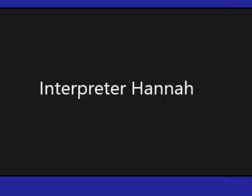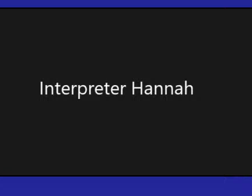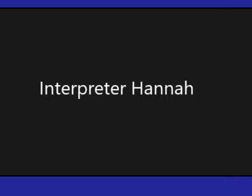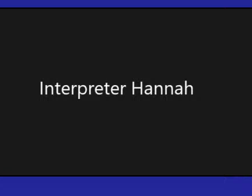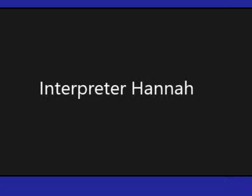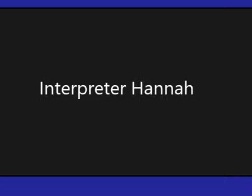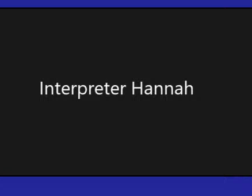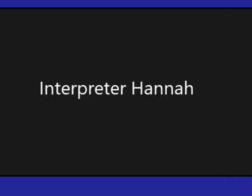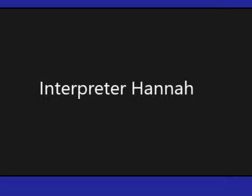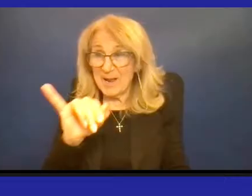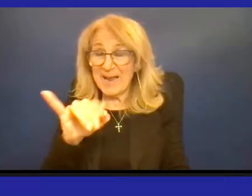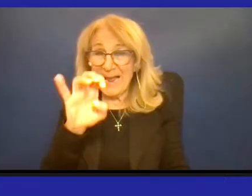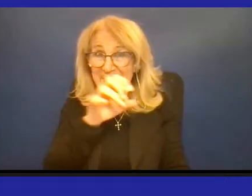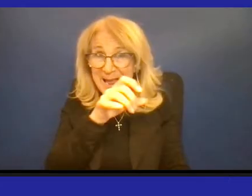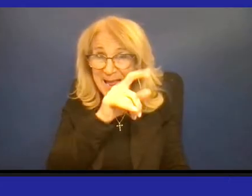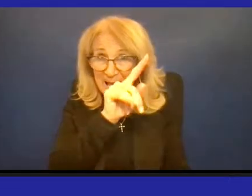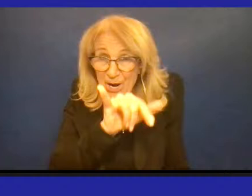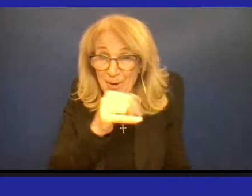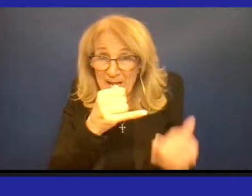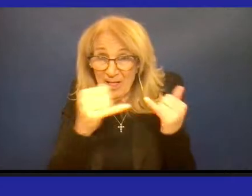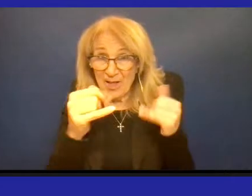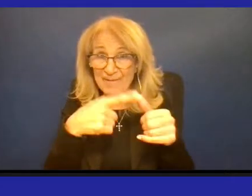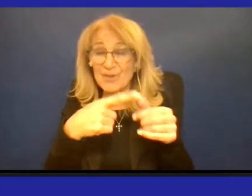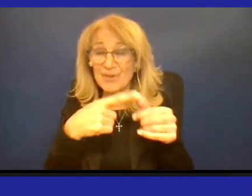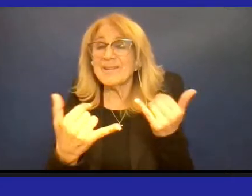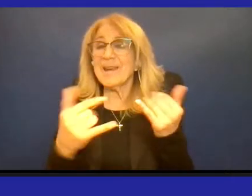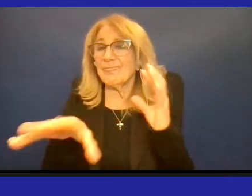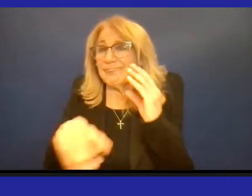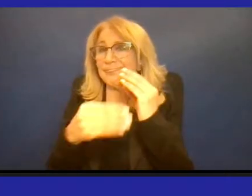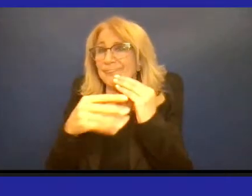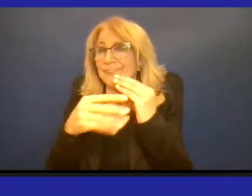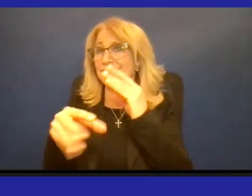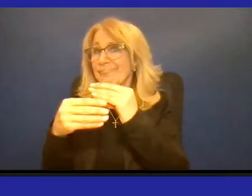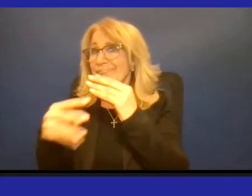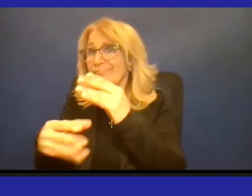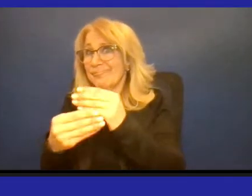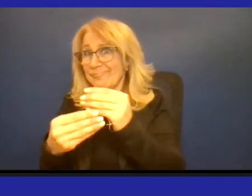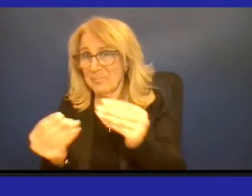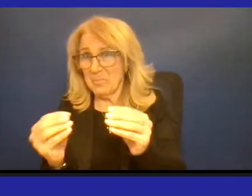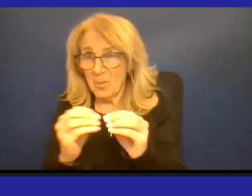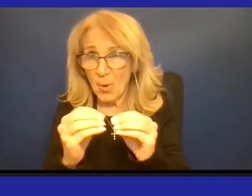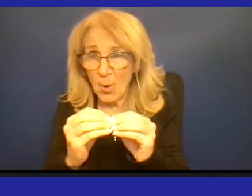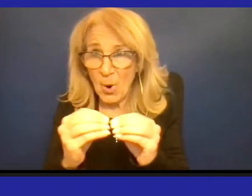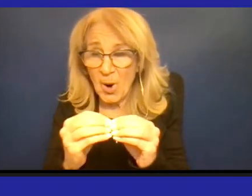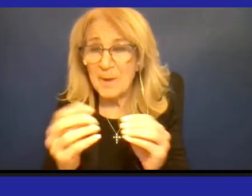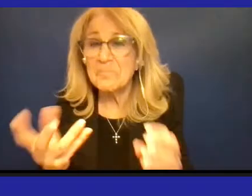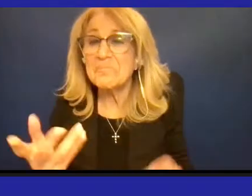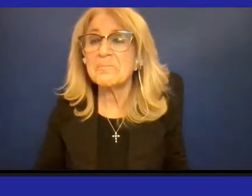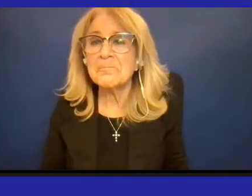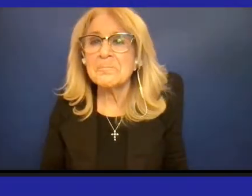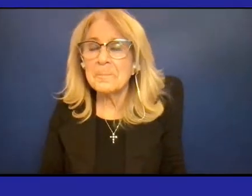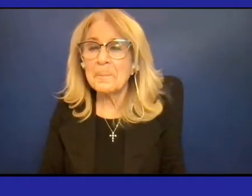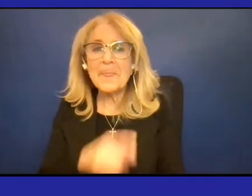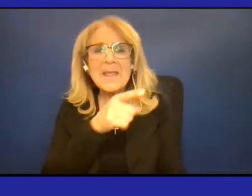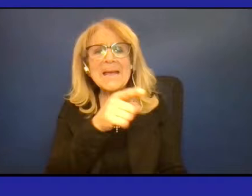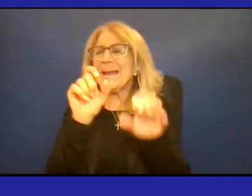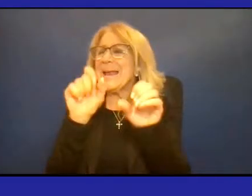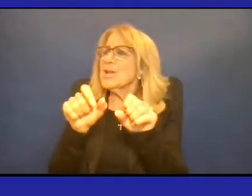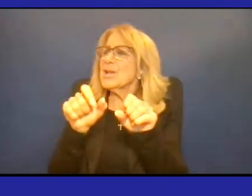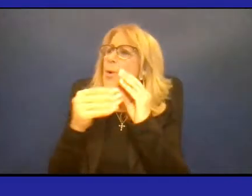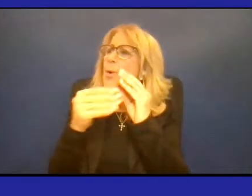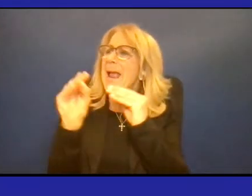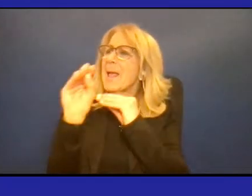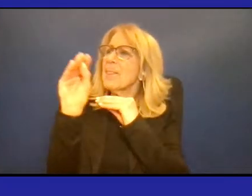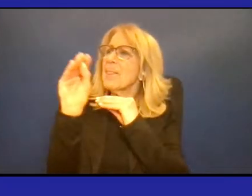lens was the first one. Now we're getting additional lenses added. Eric, can you add the percent